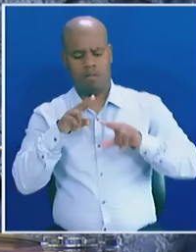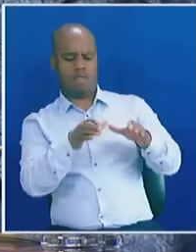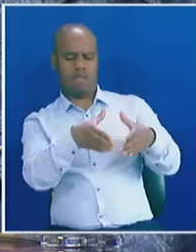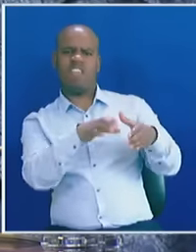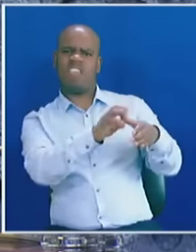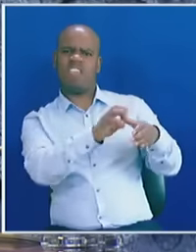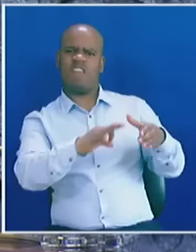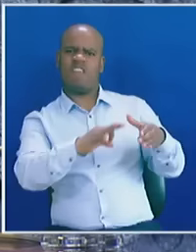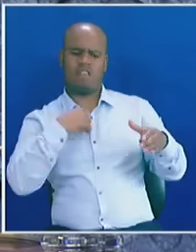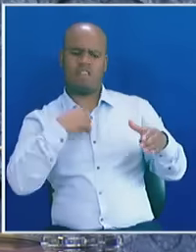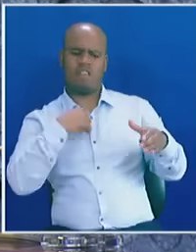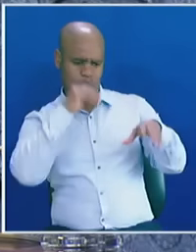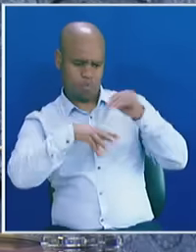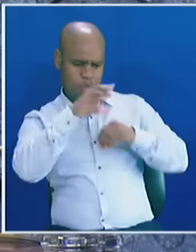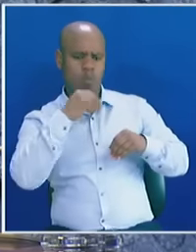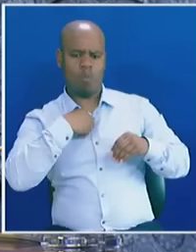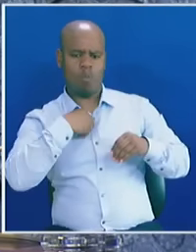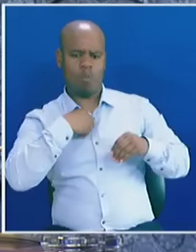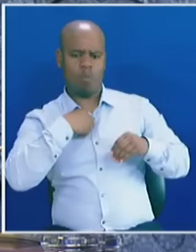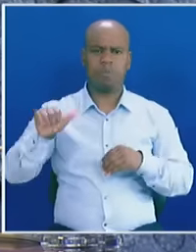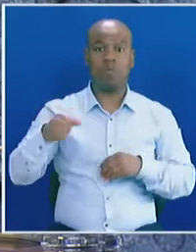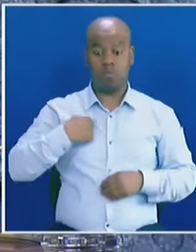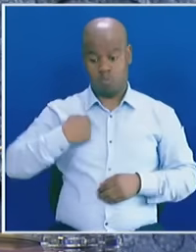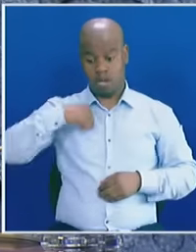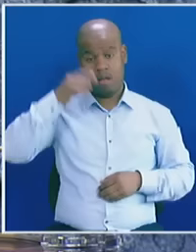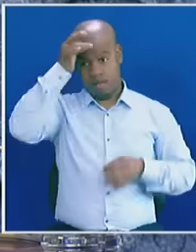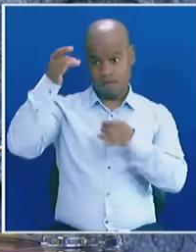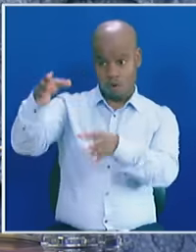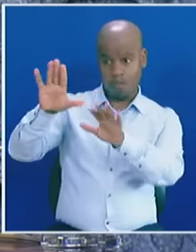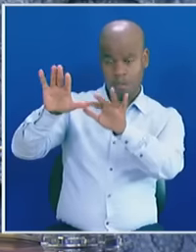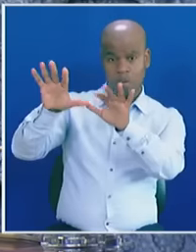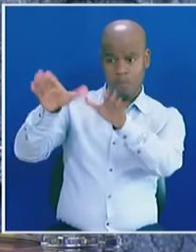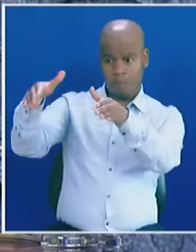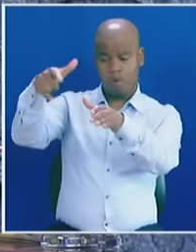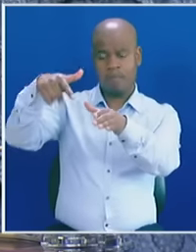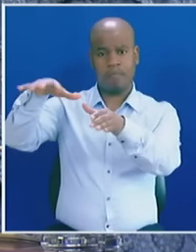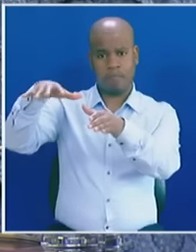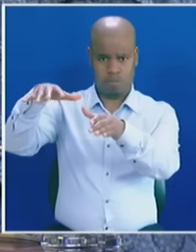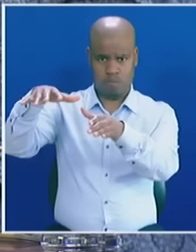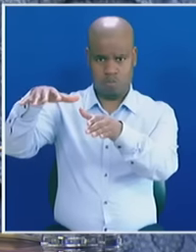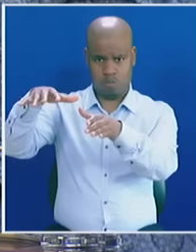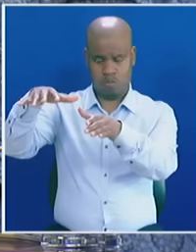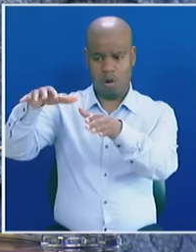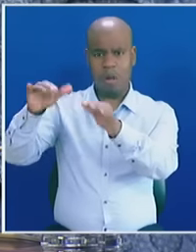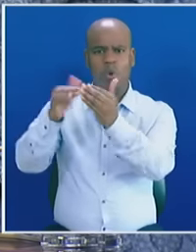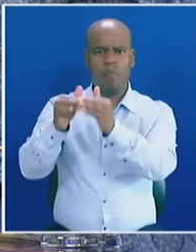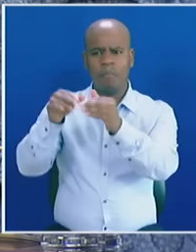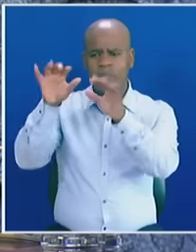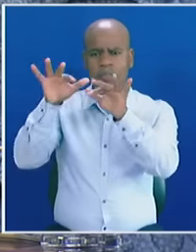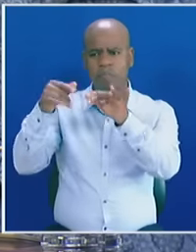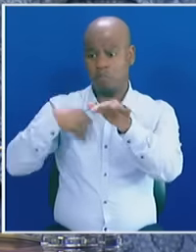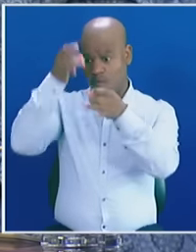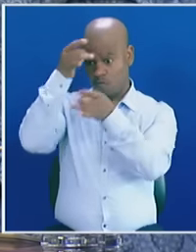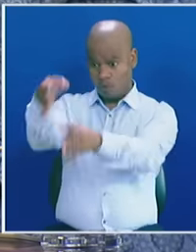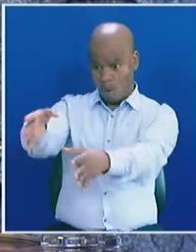possibly security threats. We were the first one to alert the nation about the appointment of ministers by the Gupta family. As the EFF, we do